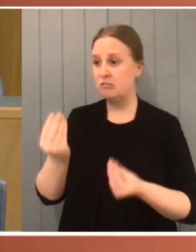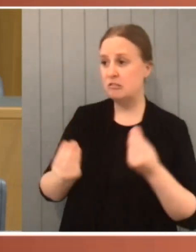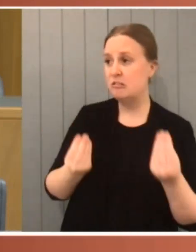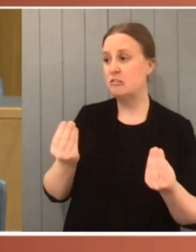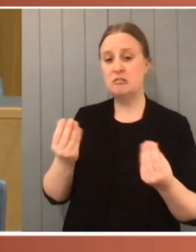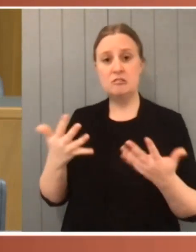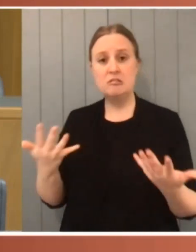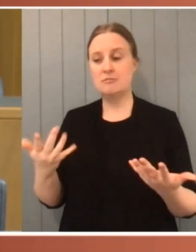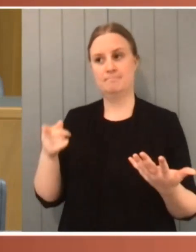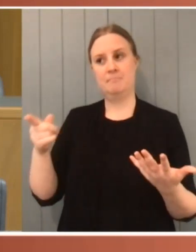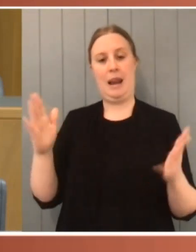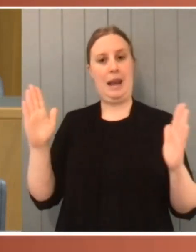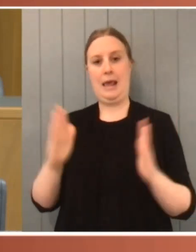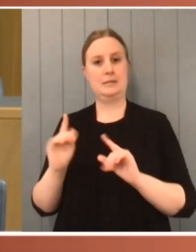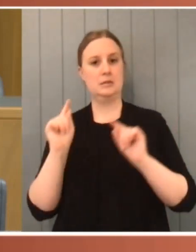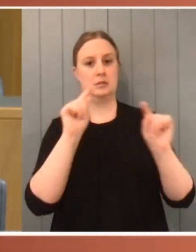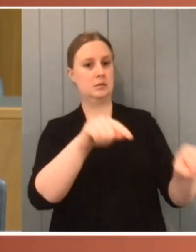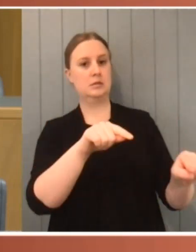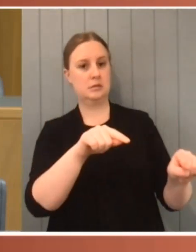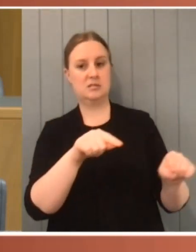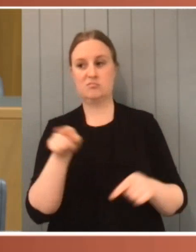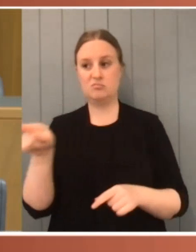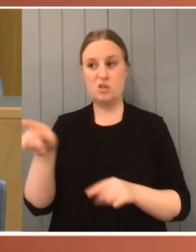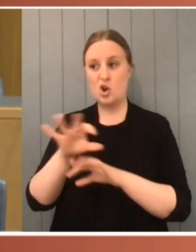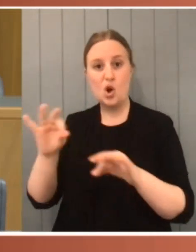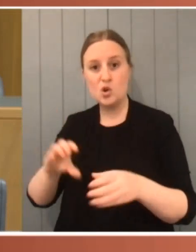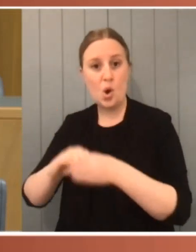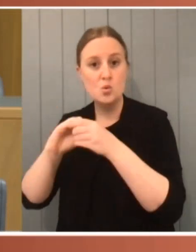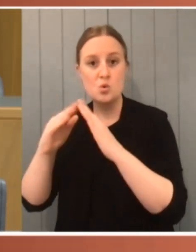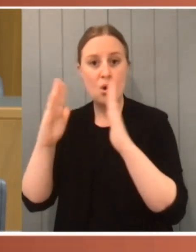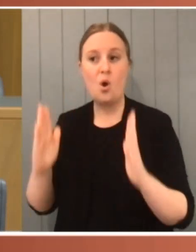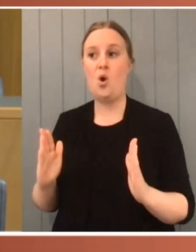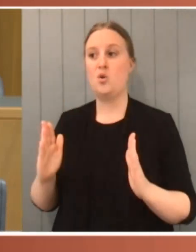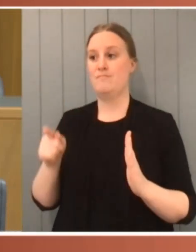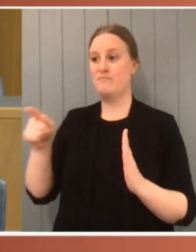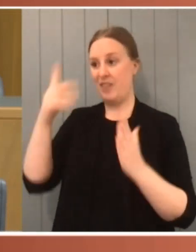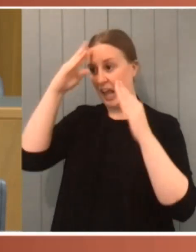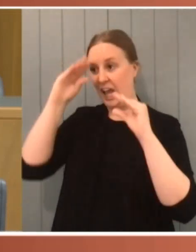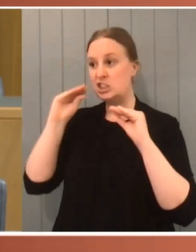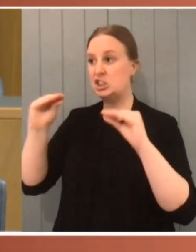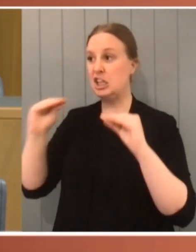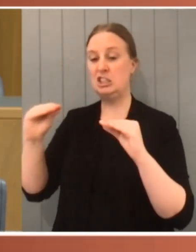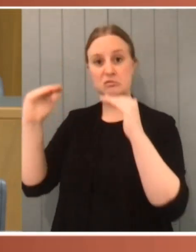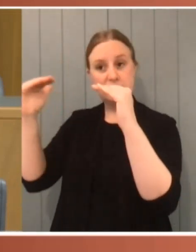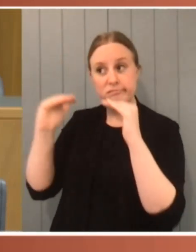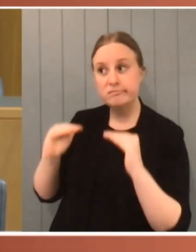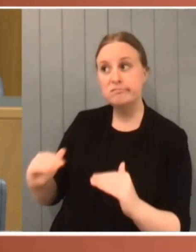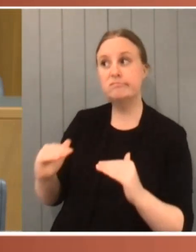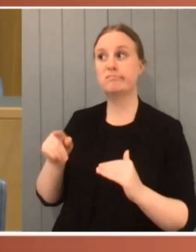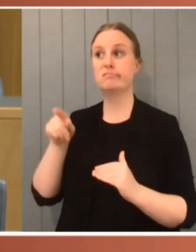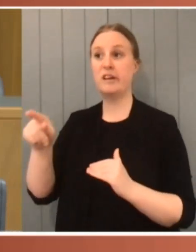less well-off, non-homeowners, the young, the lower educated and of minority ethnic